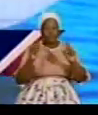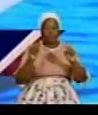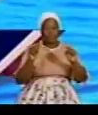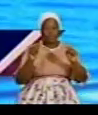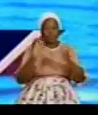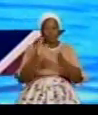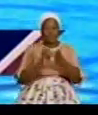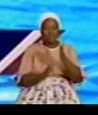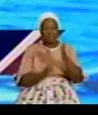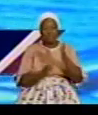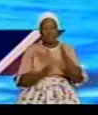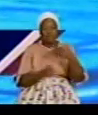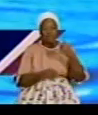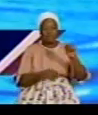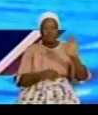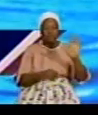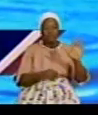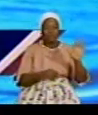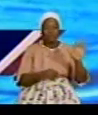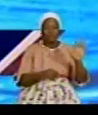15,